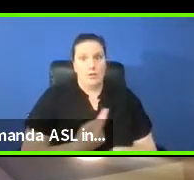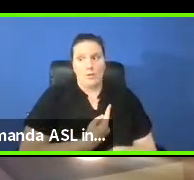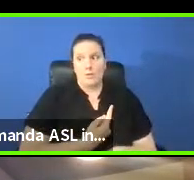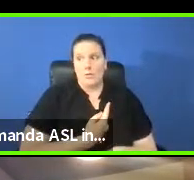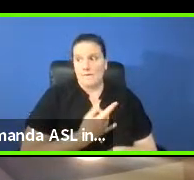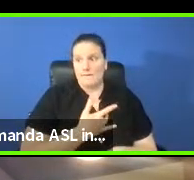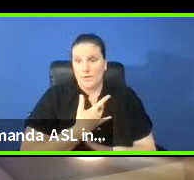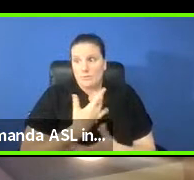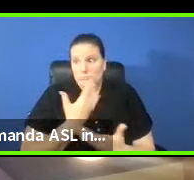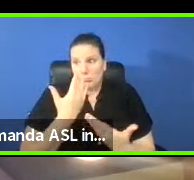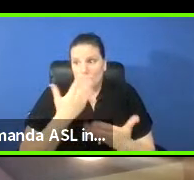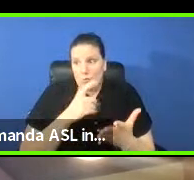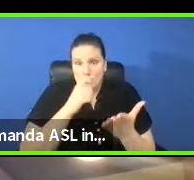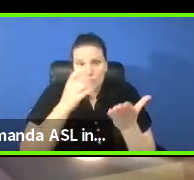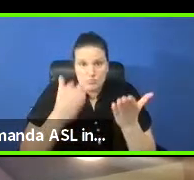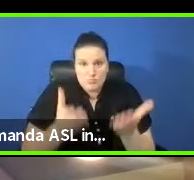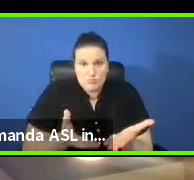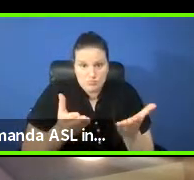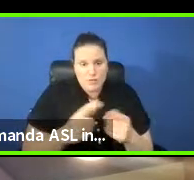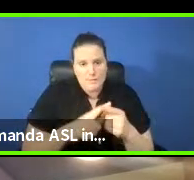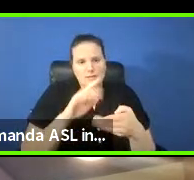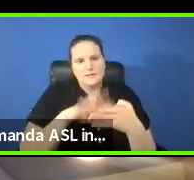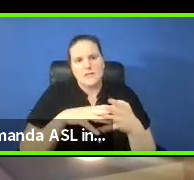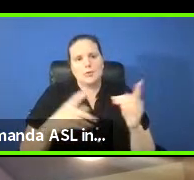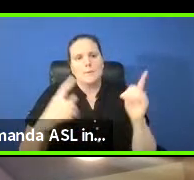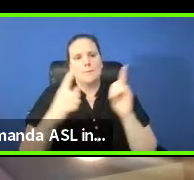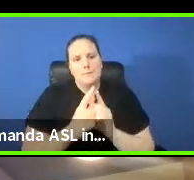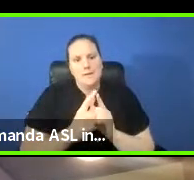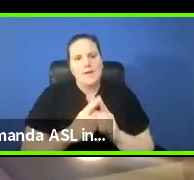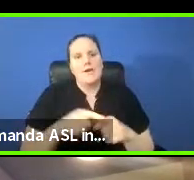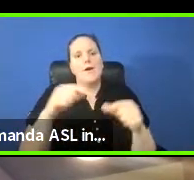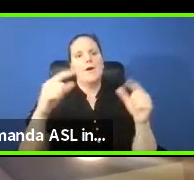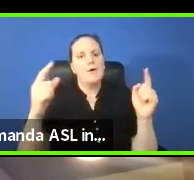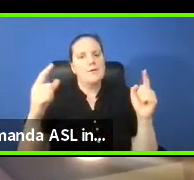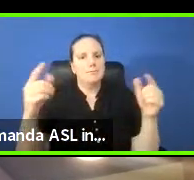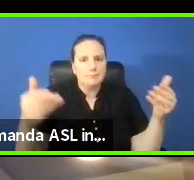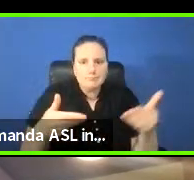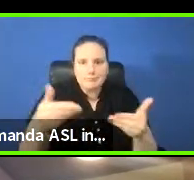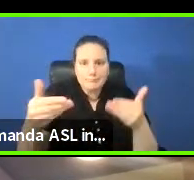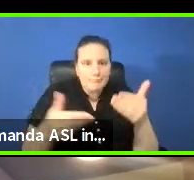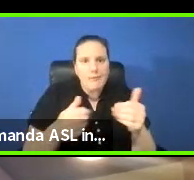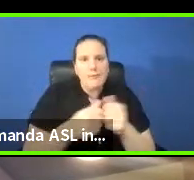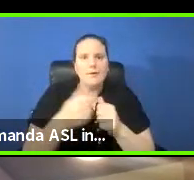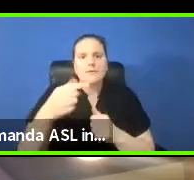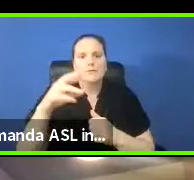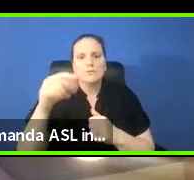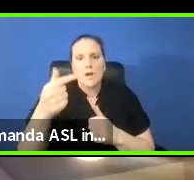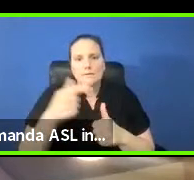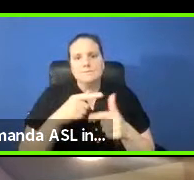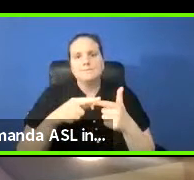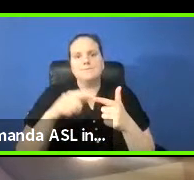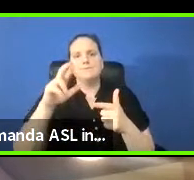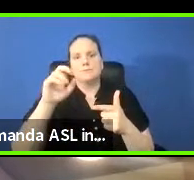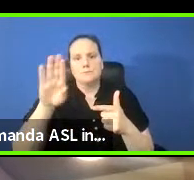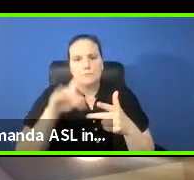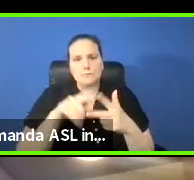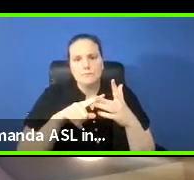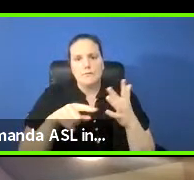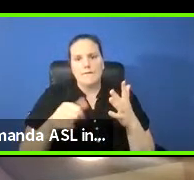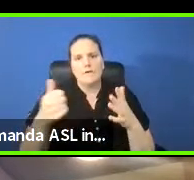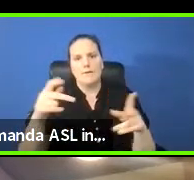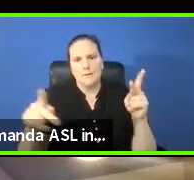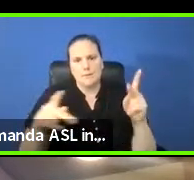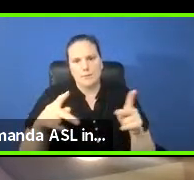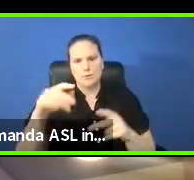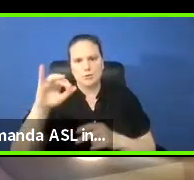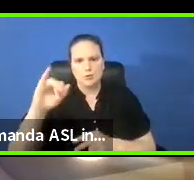anyone. So we are scheduling like meet and greet with Greg, with Rob, and a few other gentlemen. I think Jonelle is going to be part